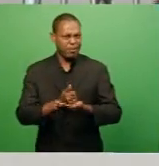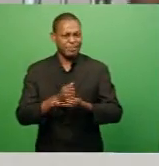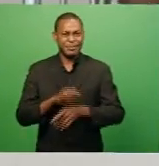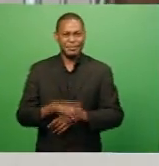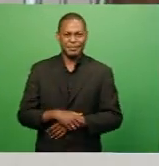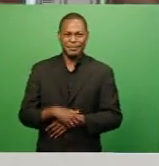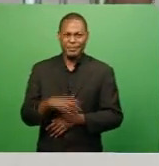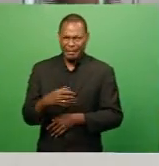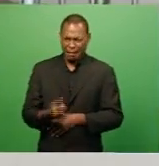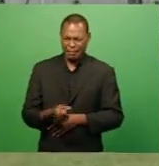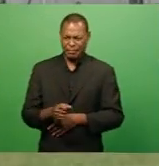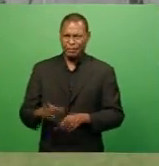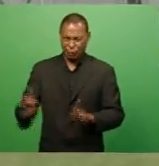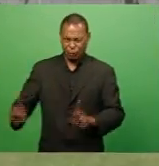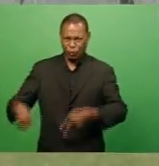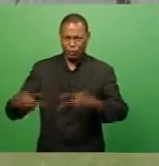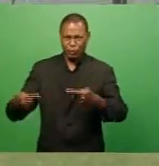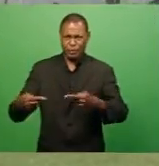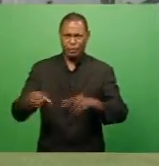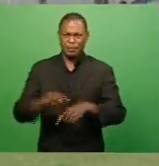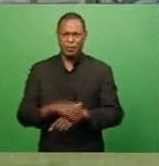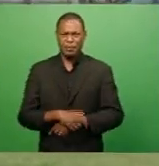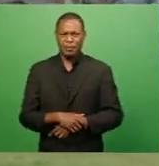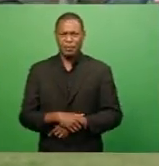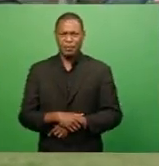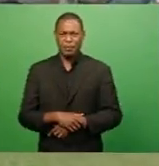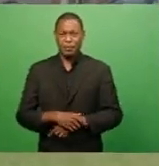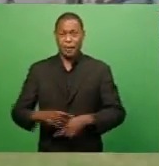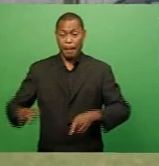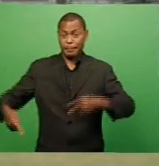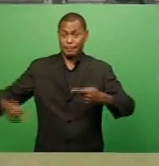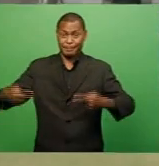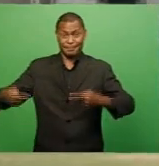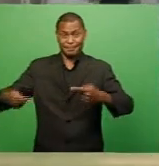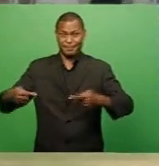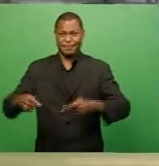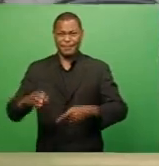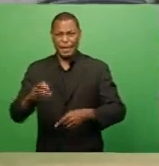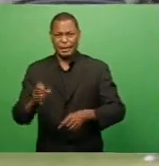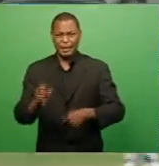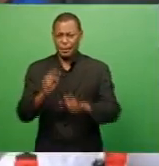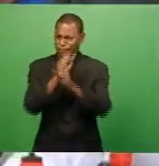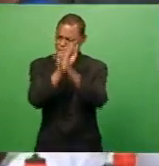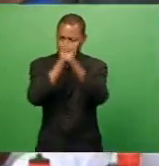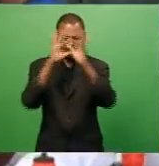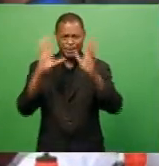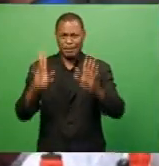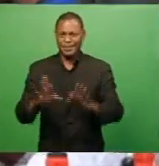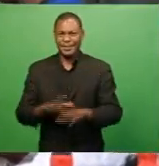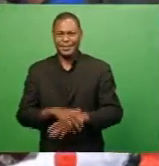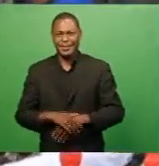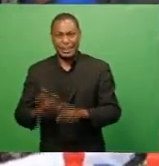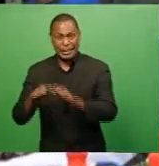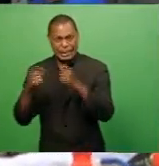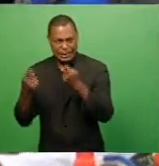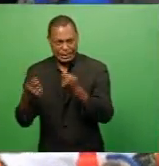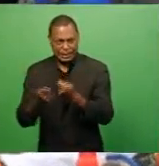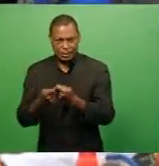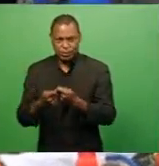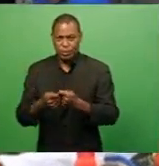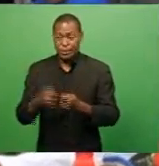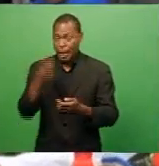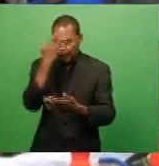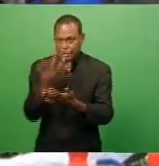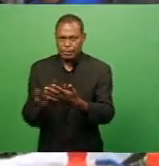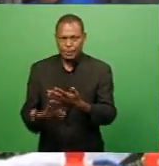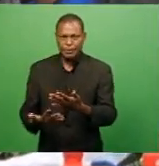together for this tournament. Competing against some of the household names in local cricket has been an overwhelming experience for